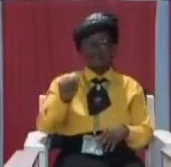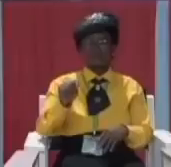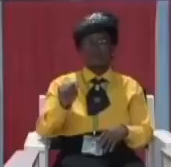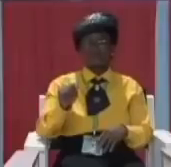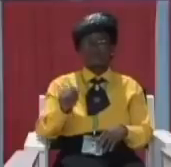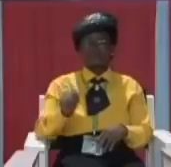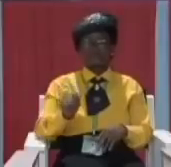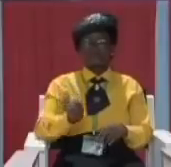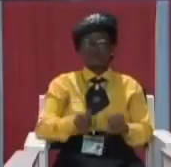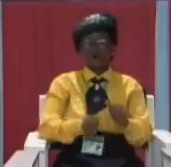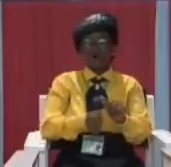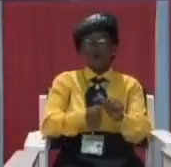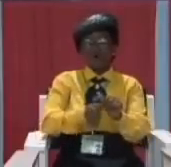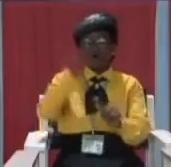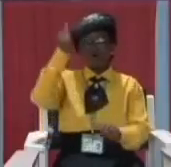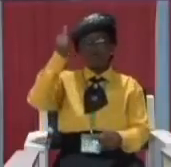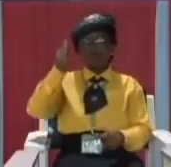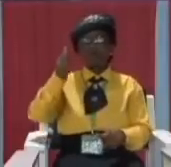almost